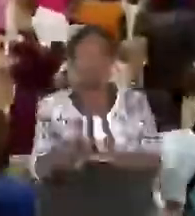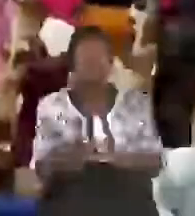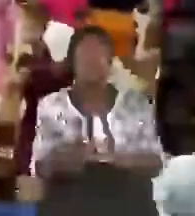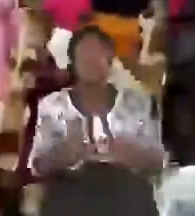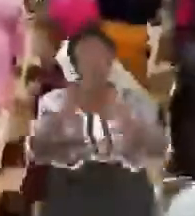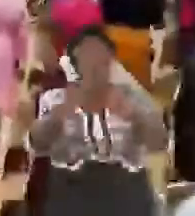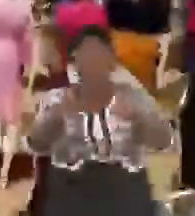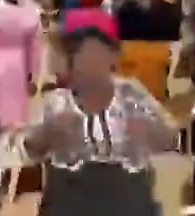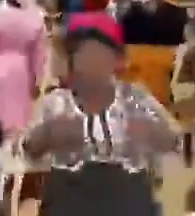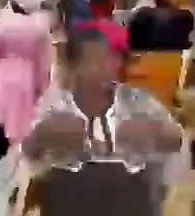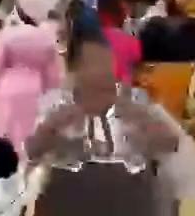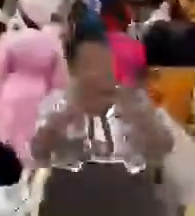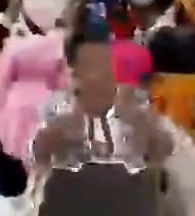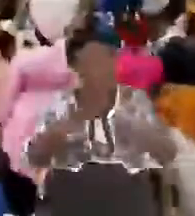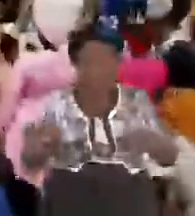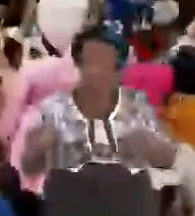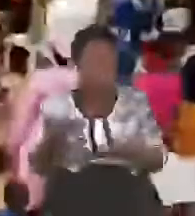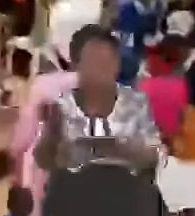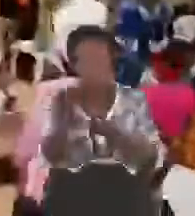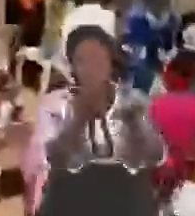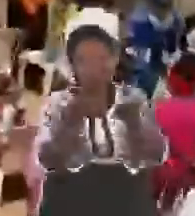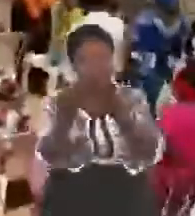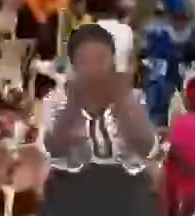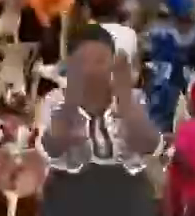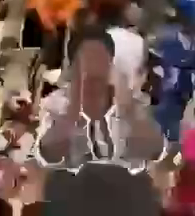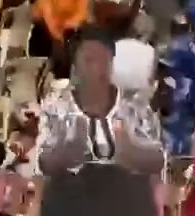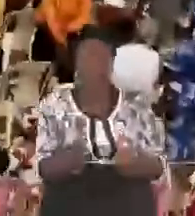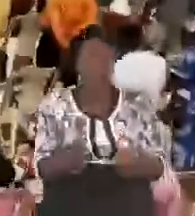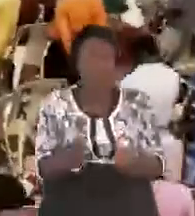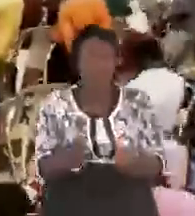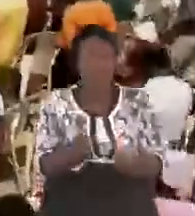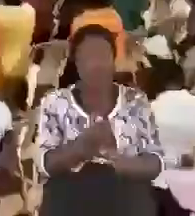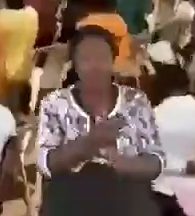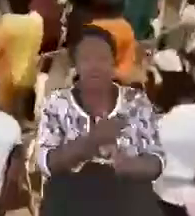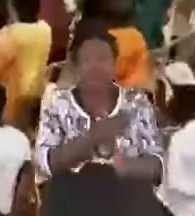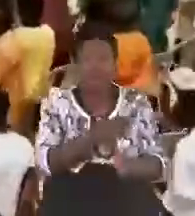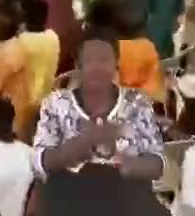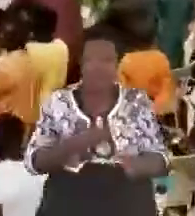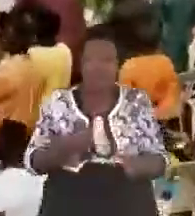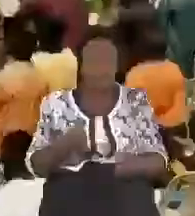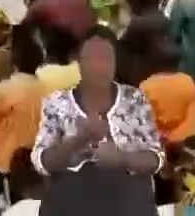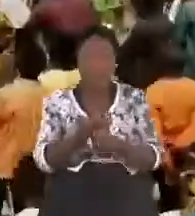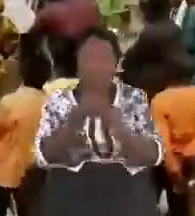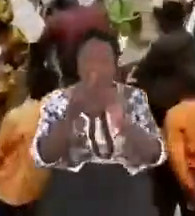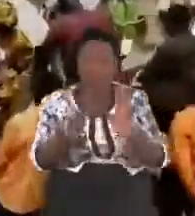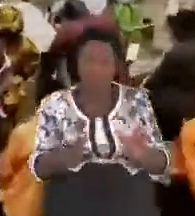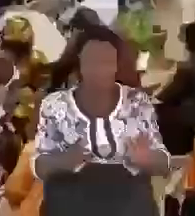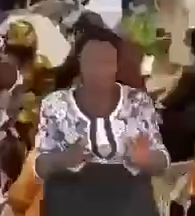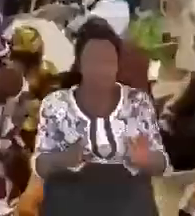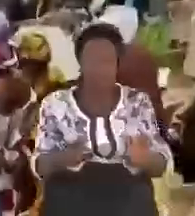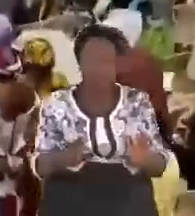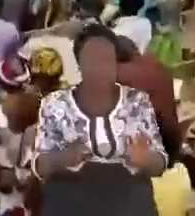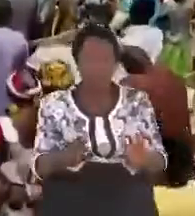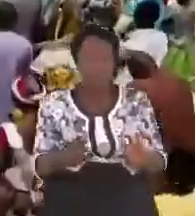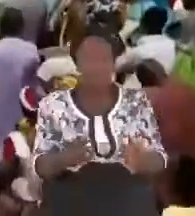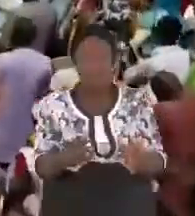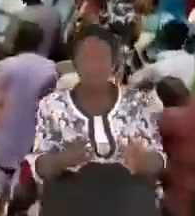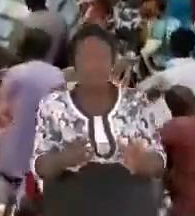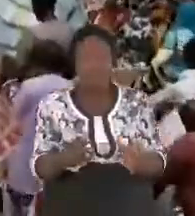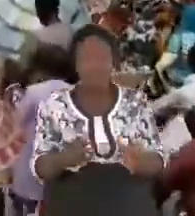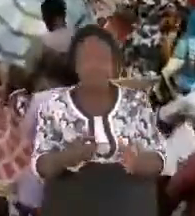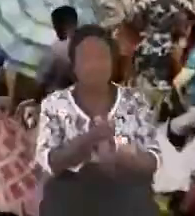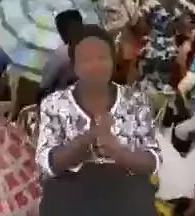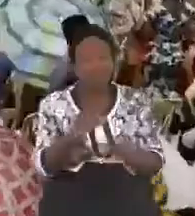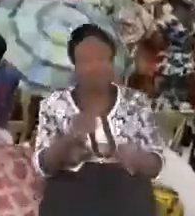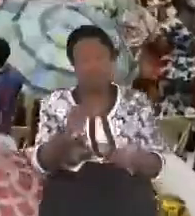Sublime servanthood. And the Savior said, sameness, the work I